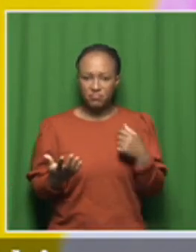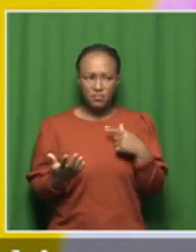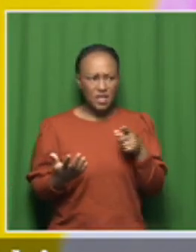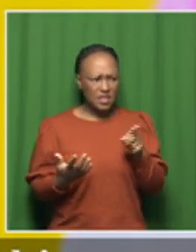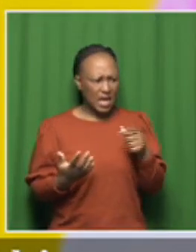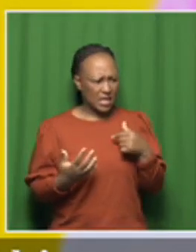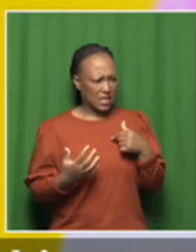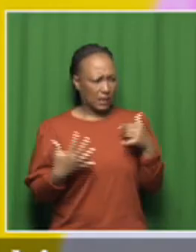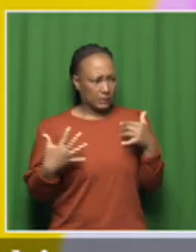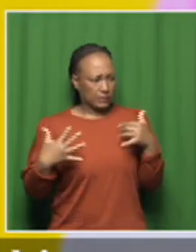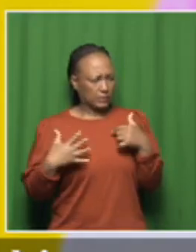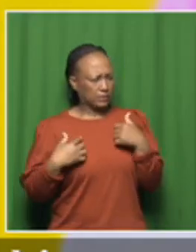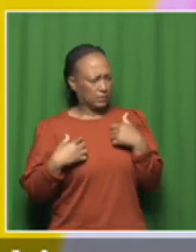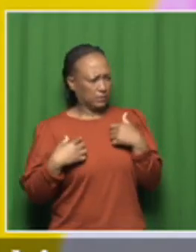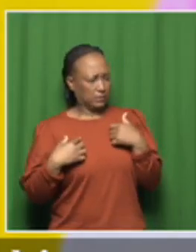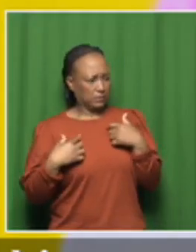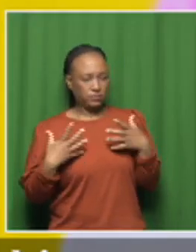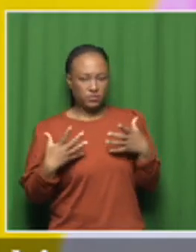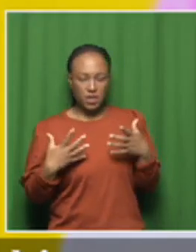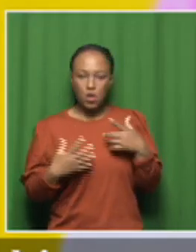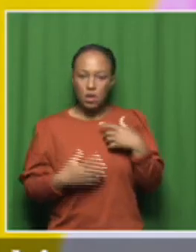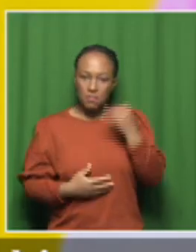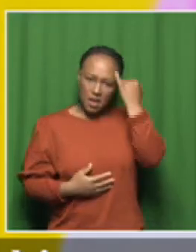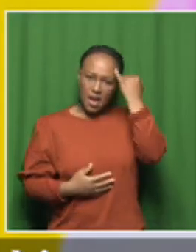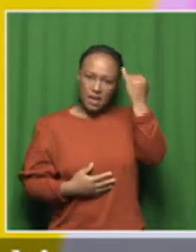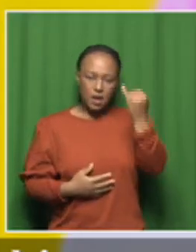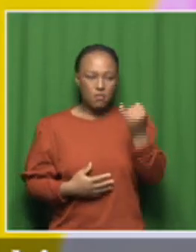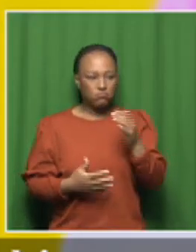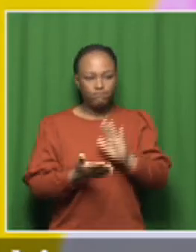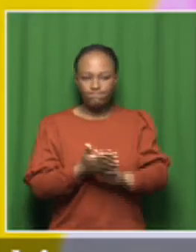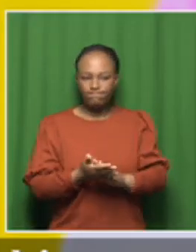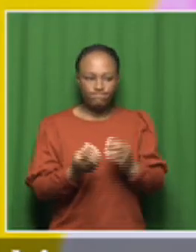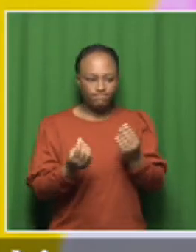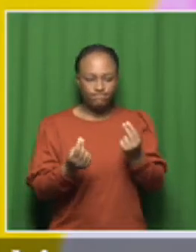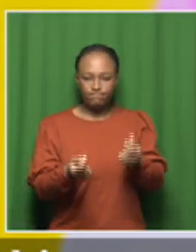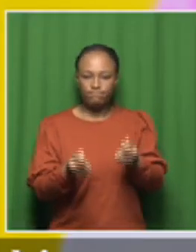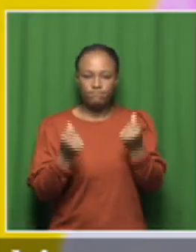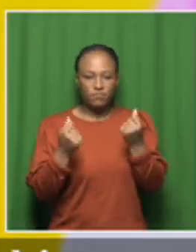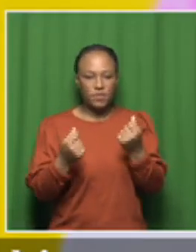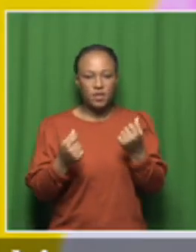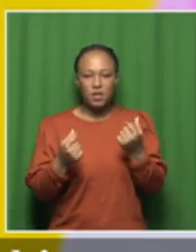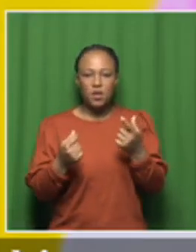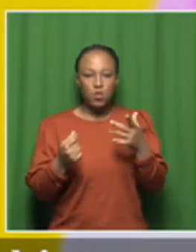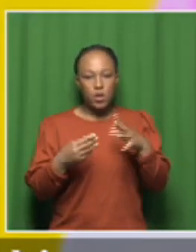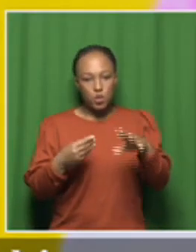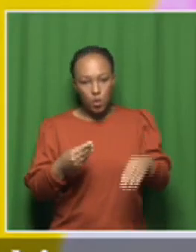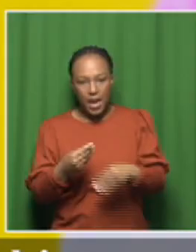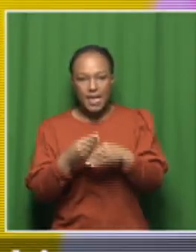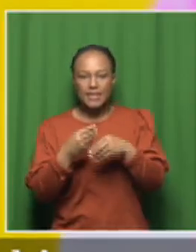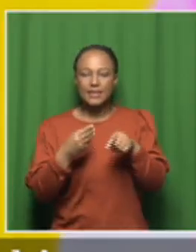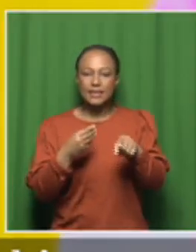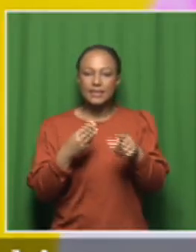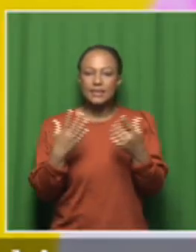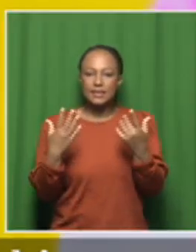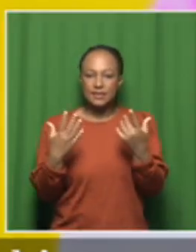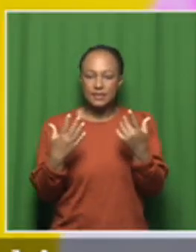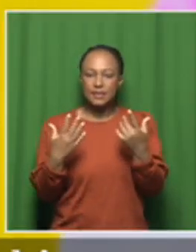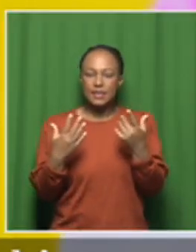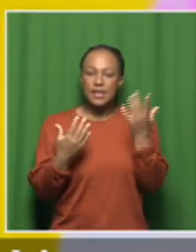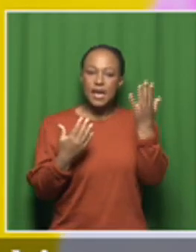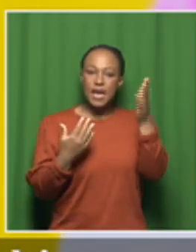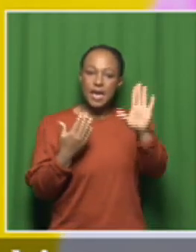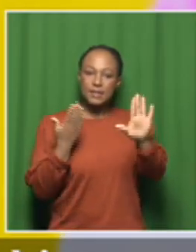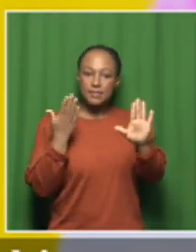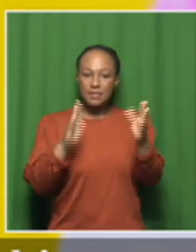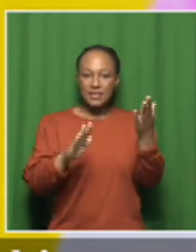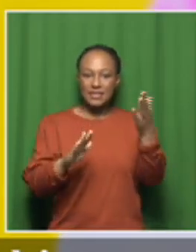them. And when I dropped the idea that, okay, guys, the session is about to end, I'm going to do an exhibition titled Fashion Meets